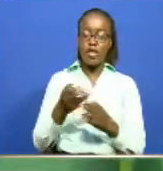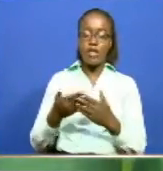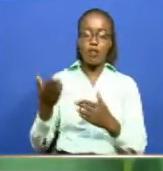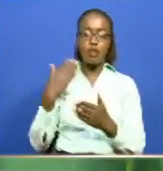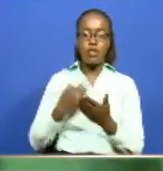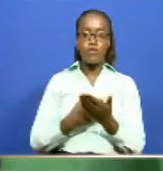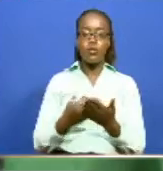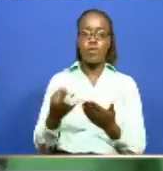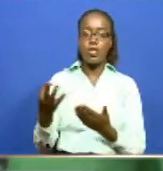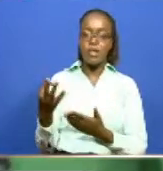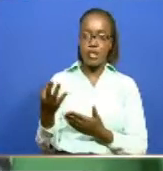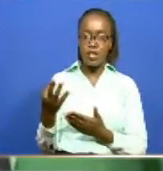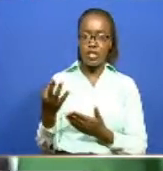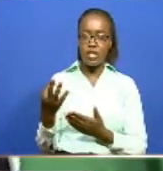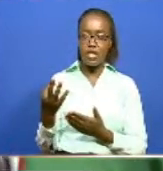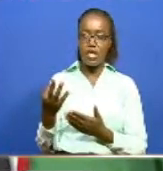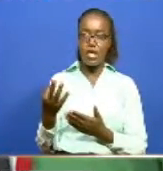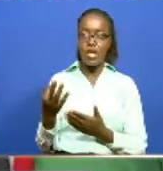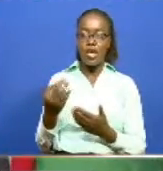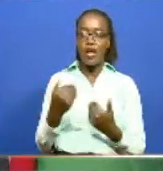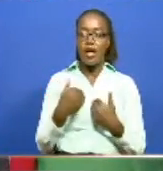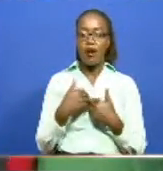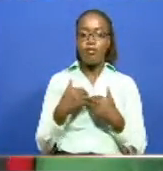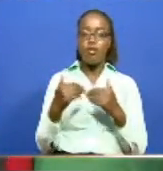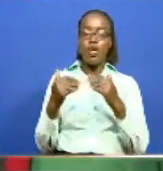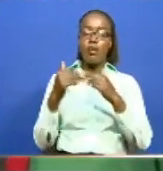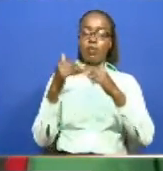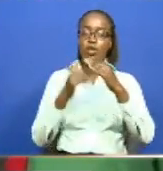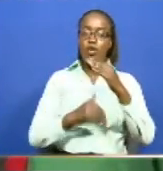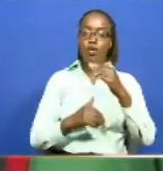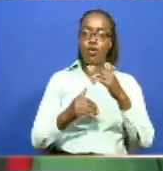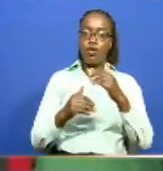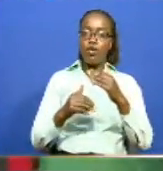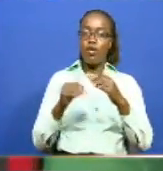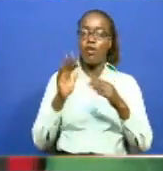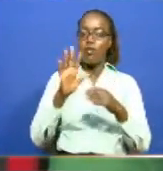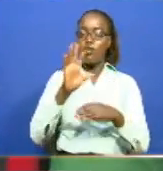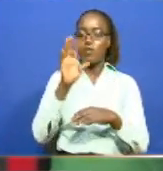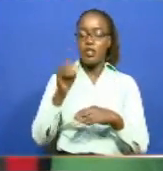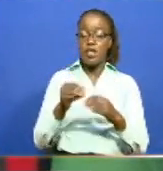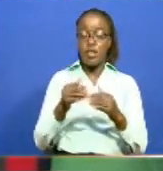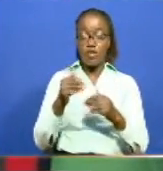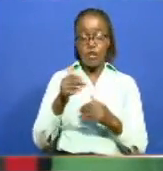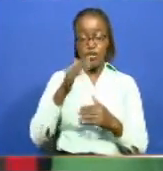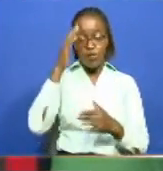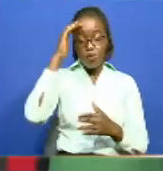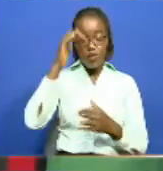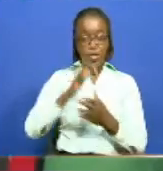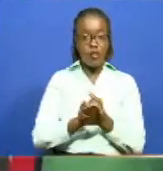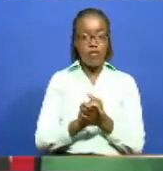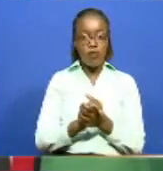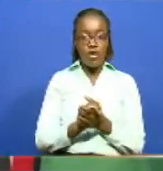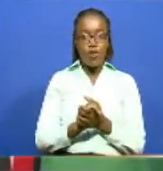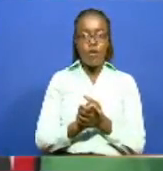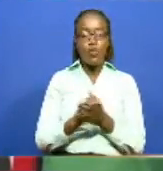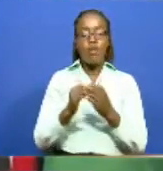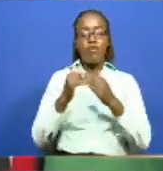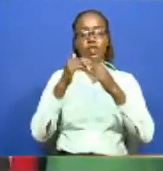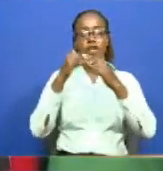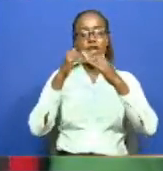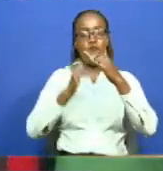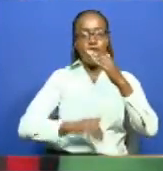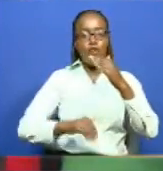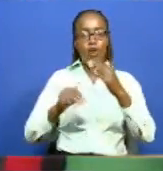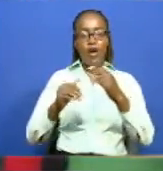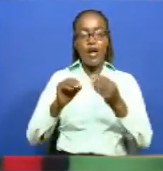weeks, we have maintained a rate of less than 5%. And going forward, we believe it will come to even a lower figure. And